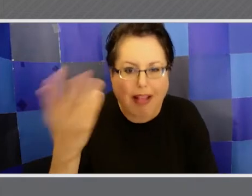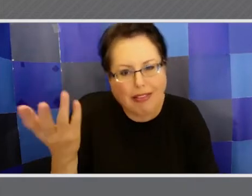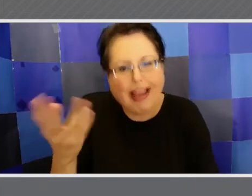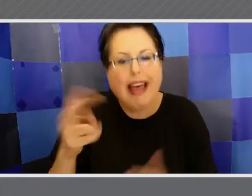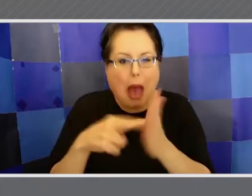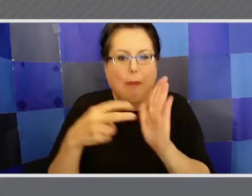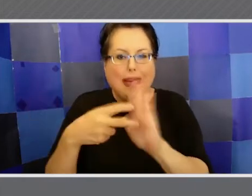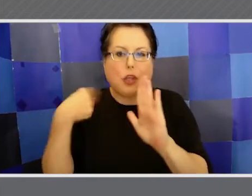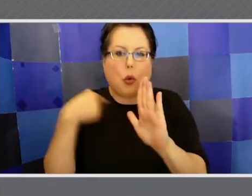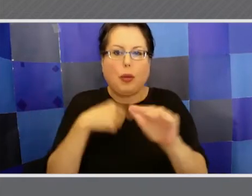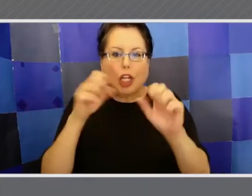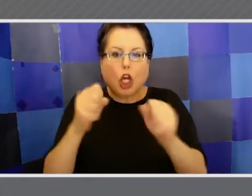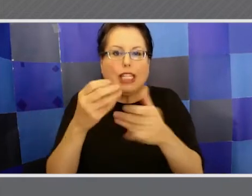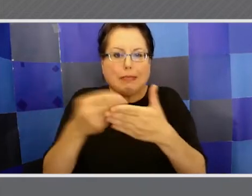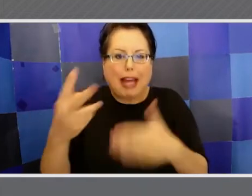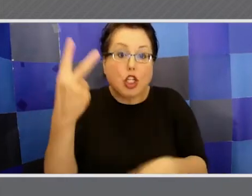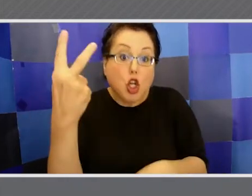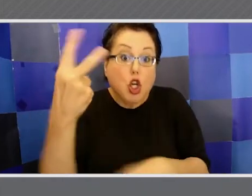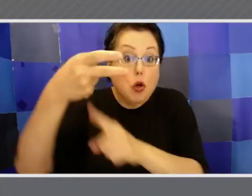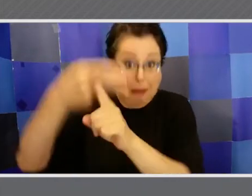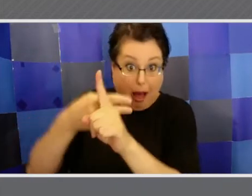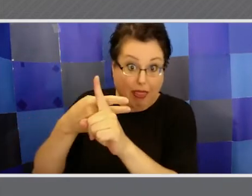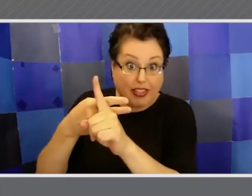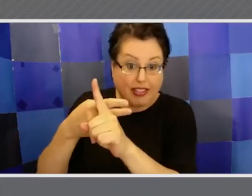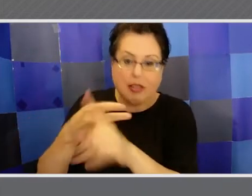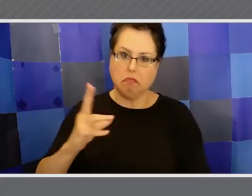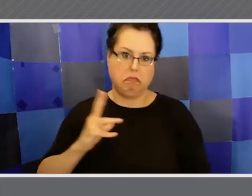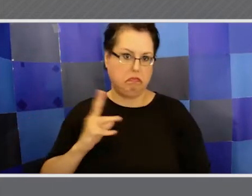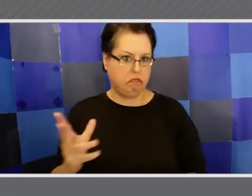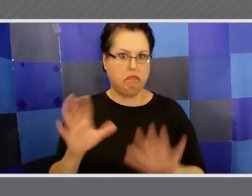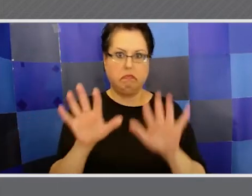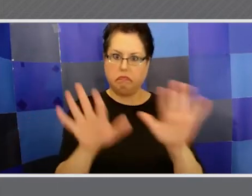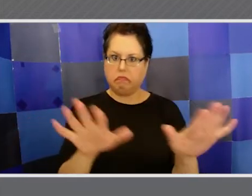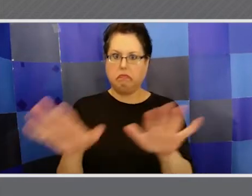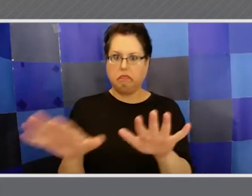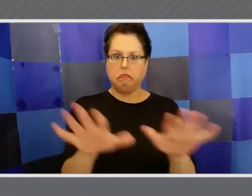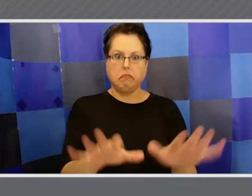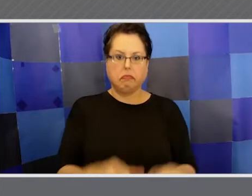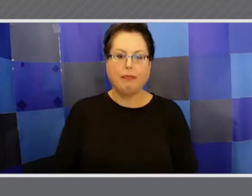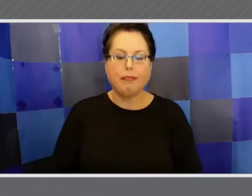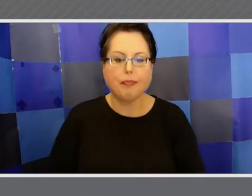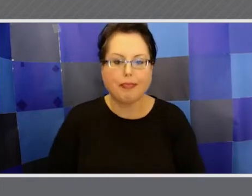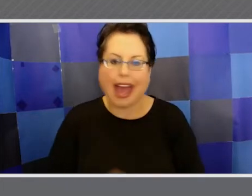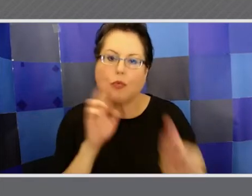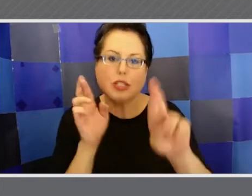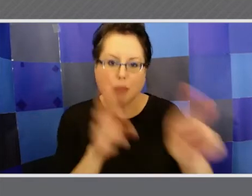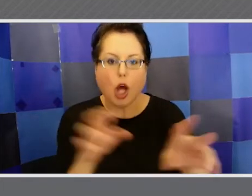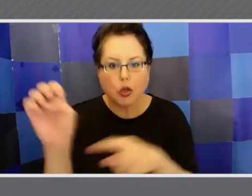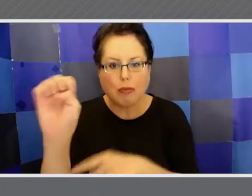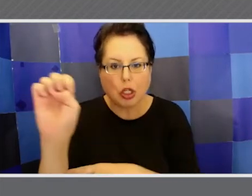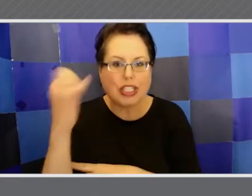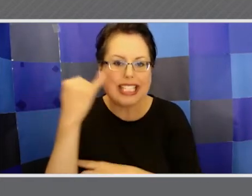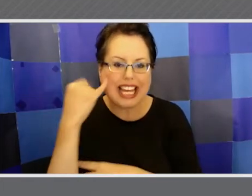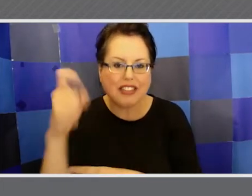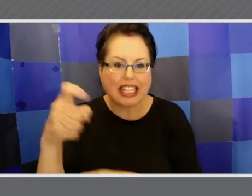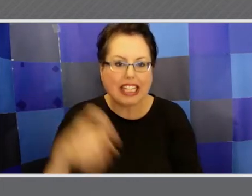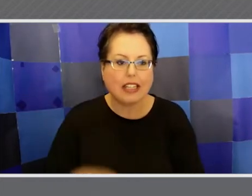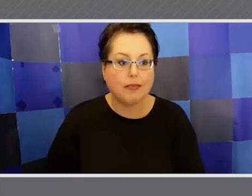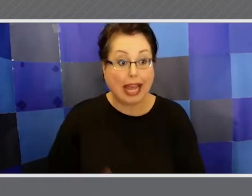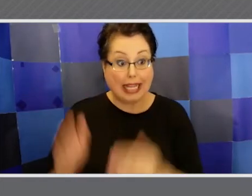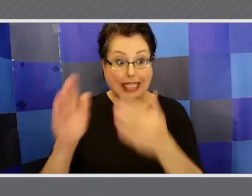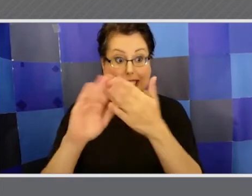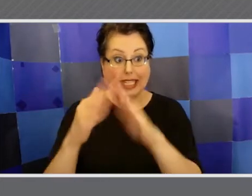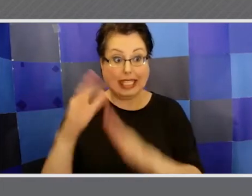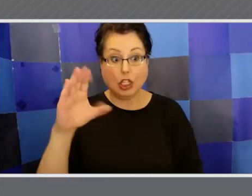spend 2 months worth and figure out what needs to happen to respond to an emergency. City code limits debt